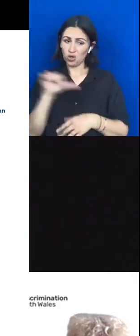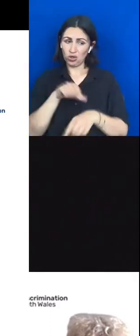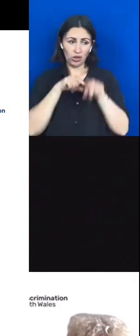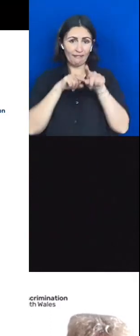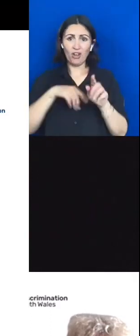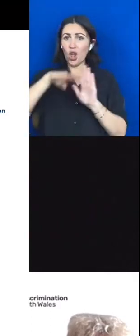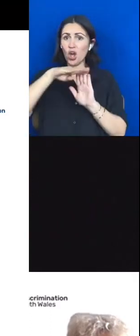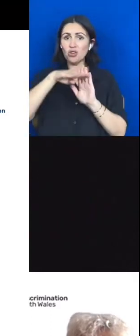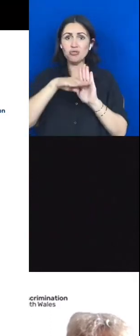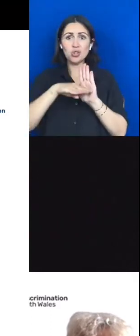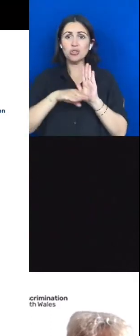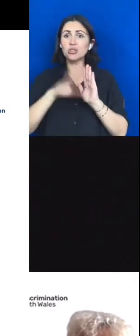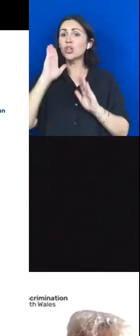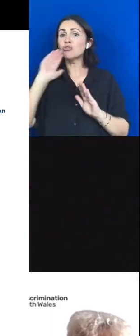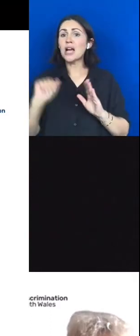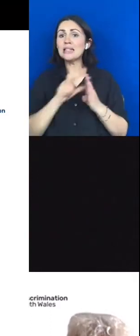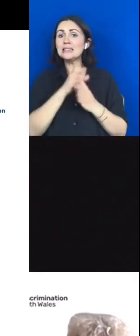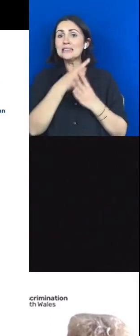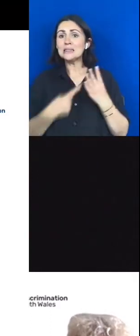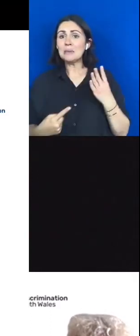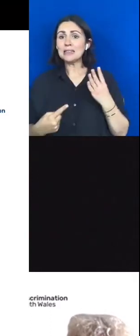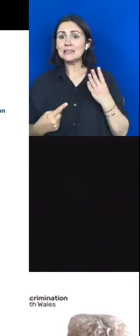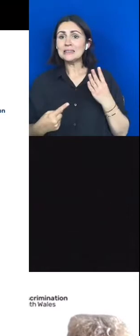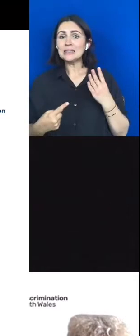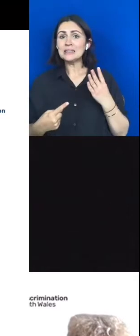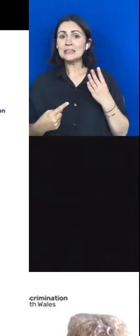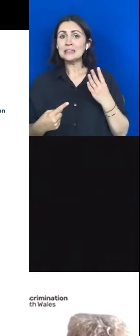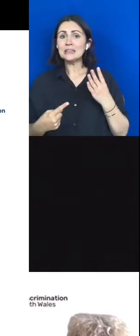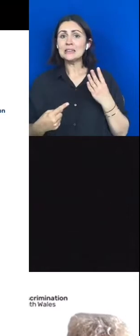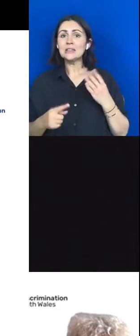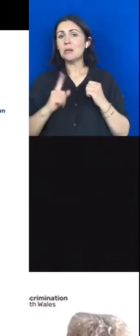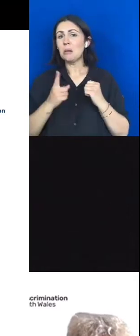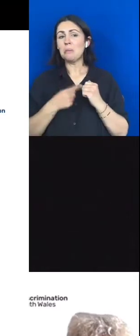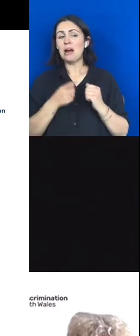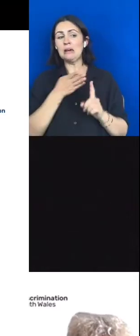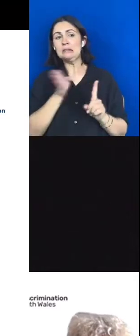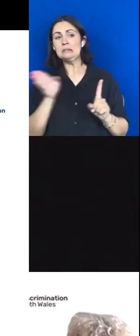disability, and the requirement is not reasonable in the circumstances.